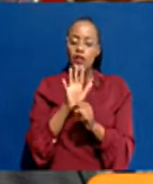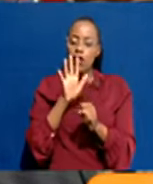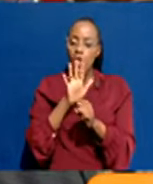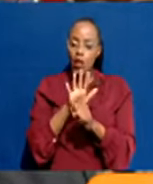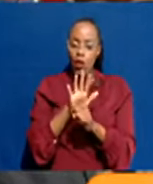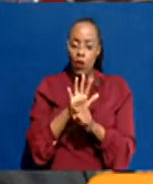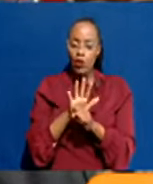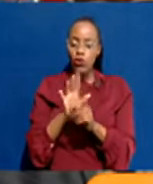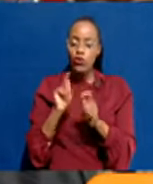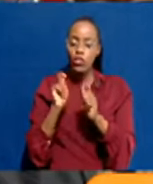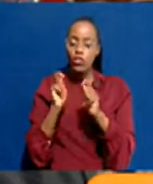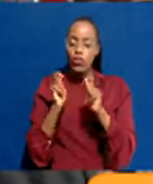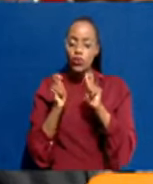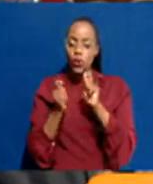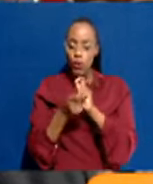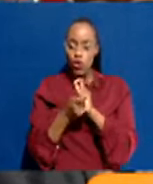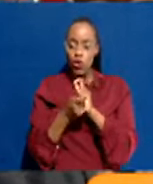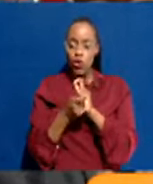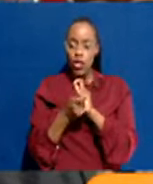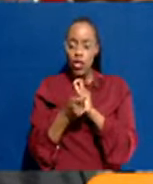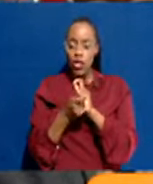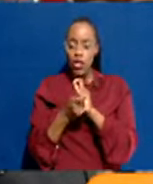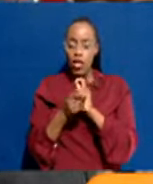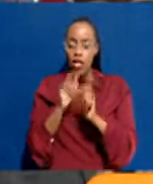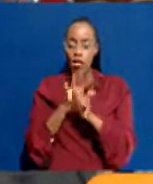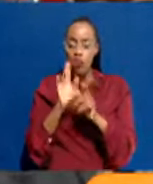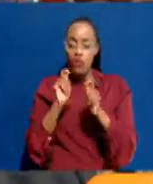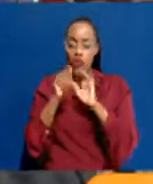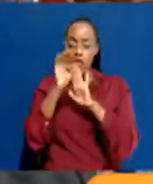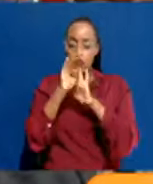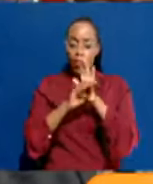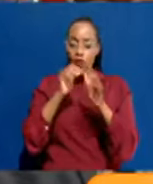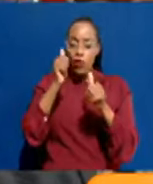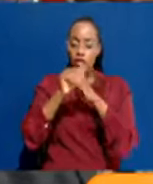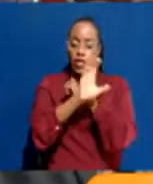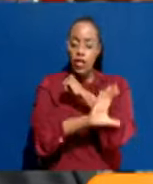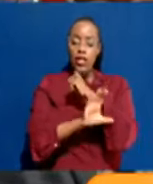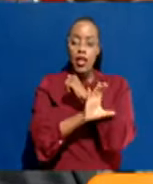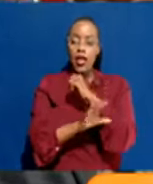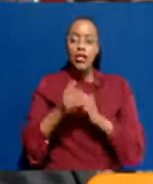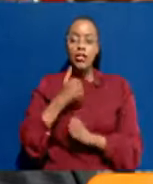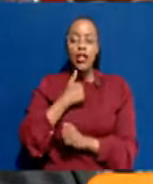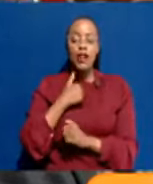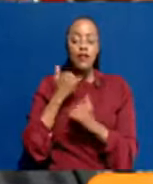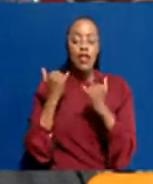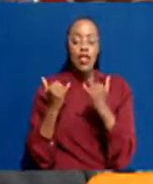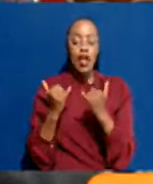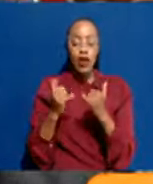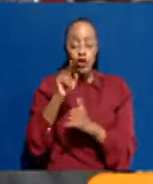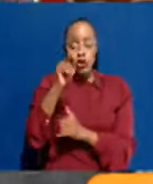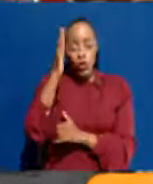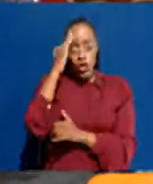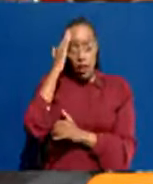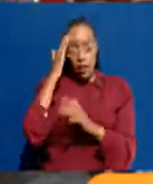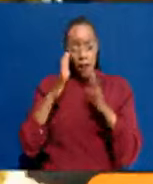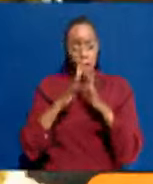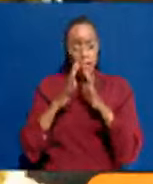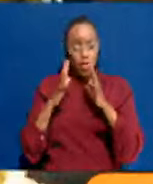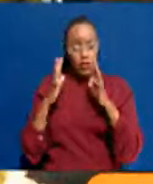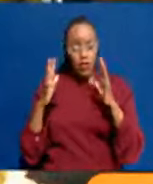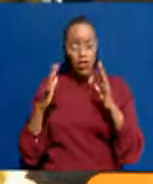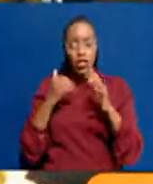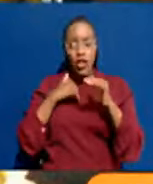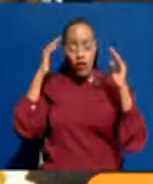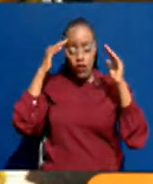most of the transformational programs that we have in the country today. Remember the expansion. There